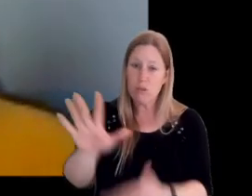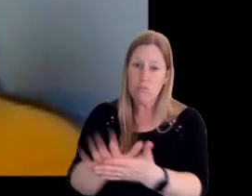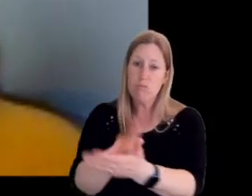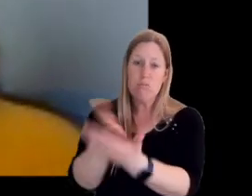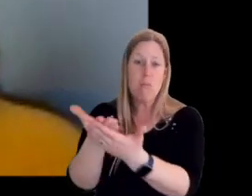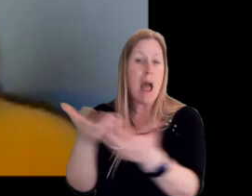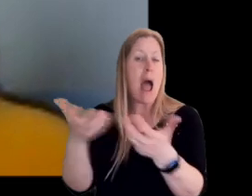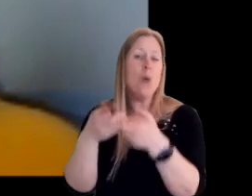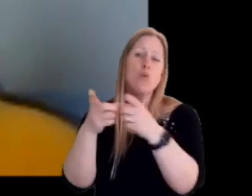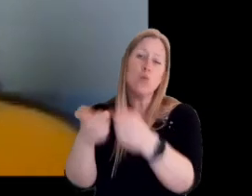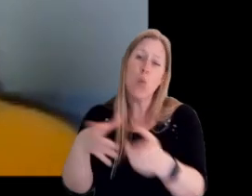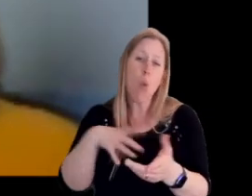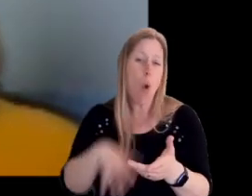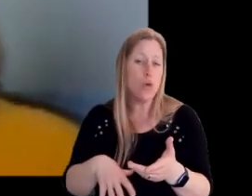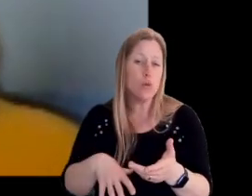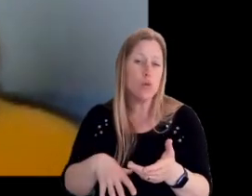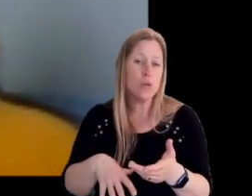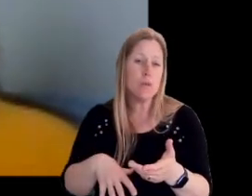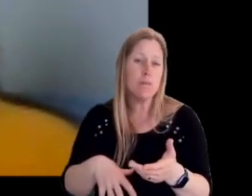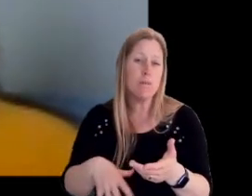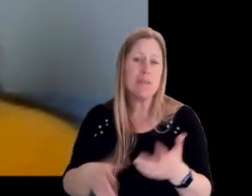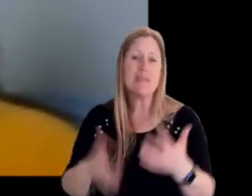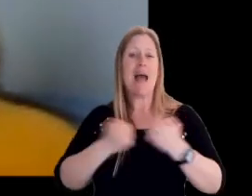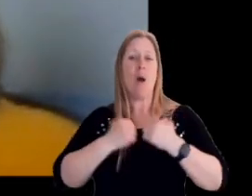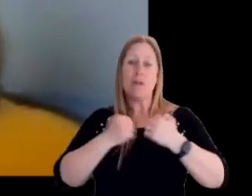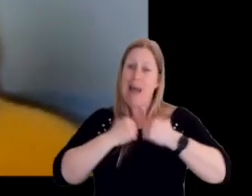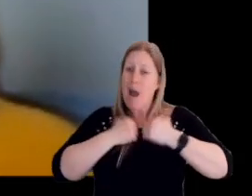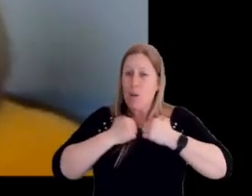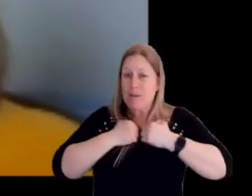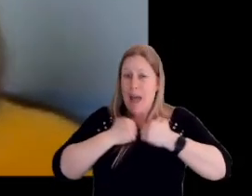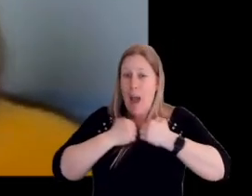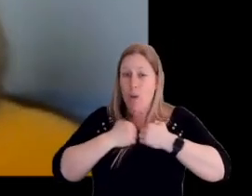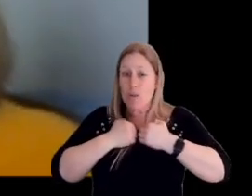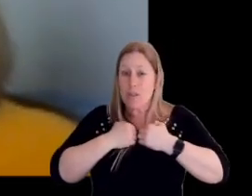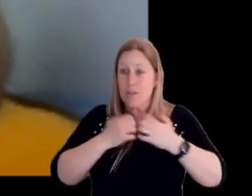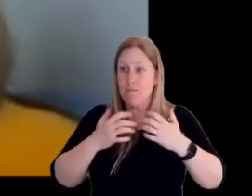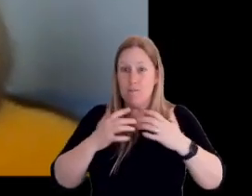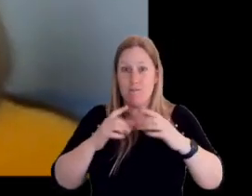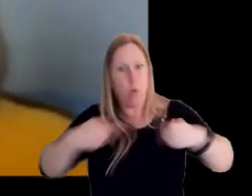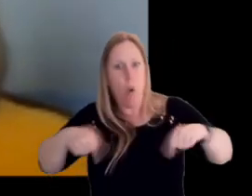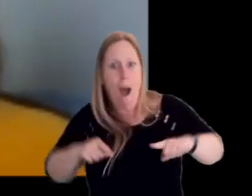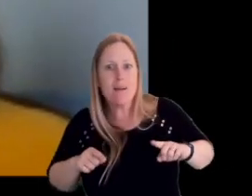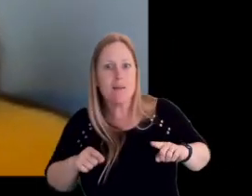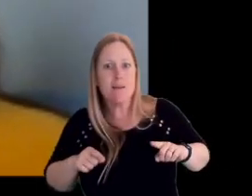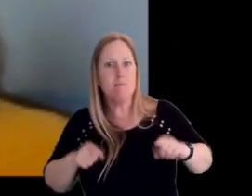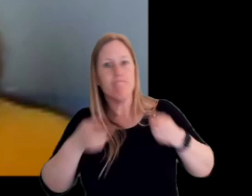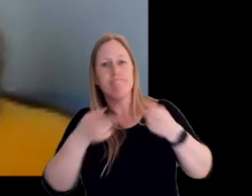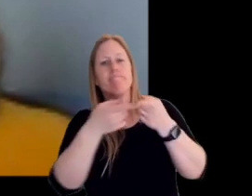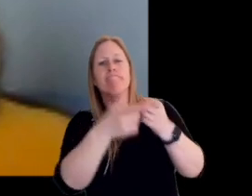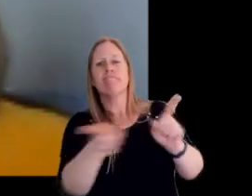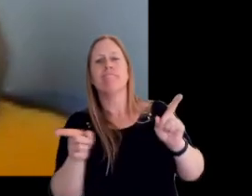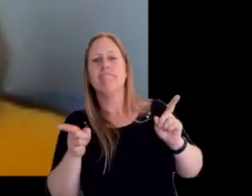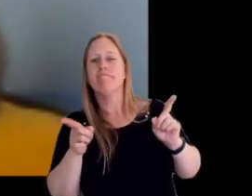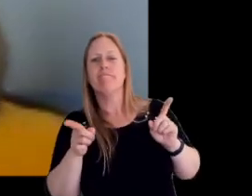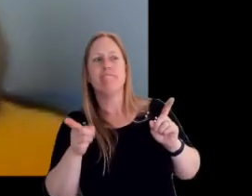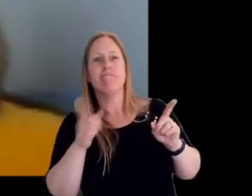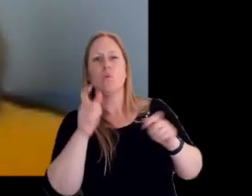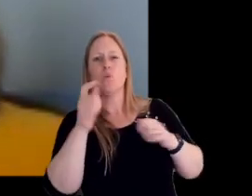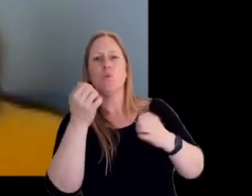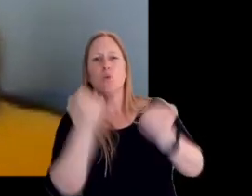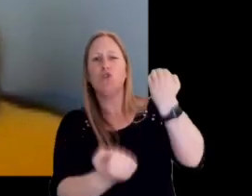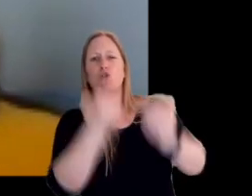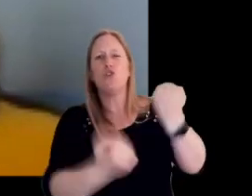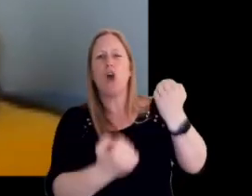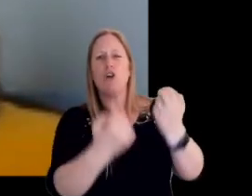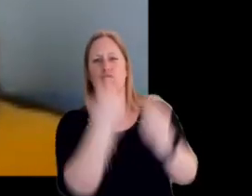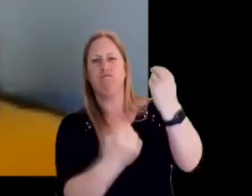just interpret that as you wish, and it's ours, it's for us, not for other people